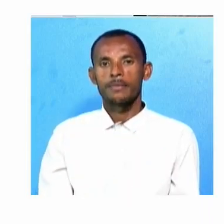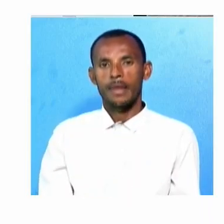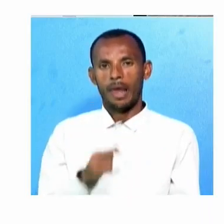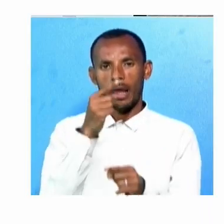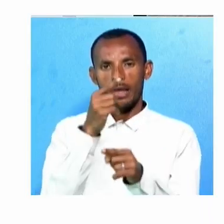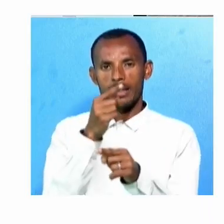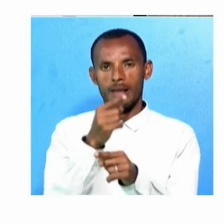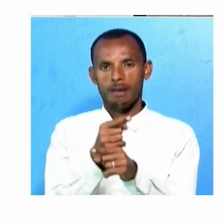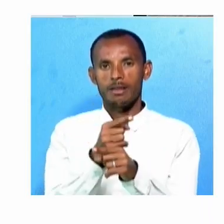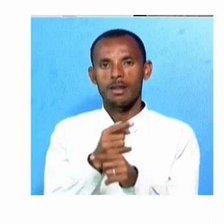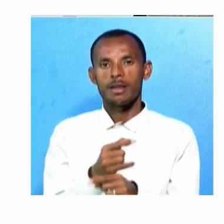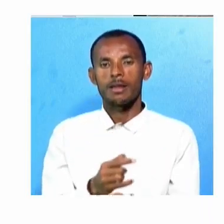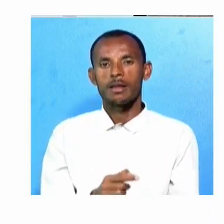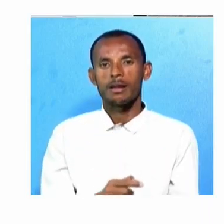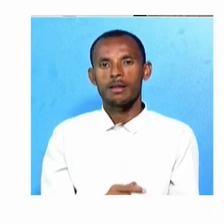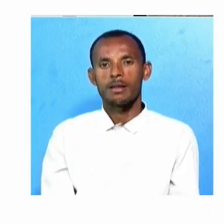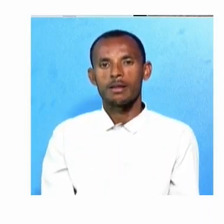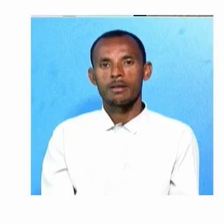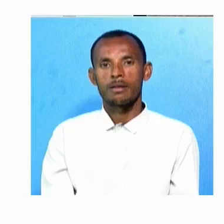exactly